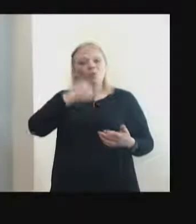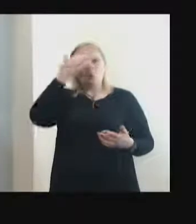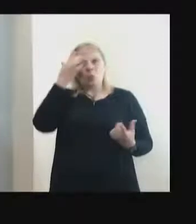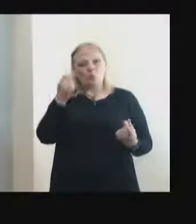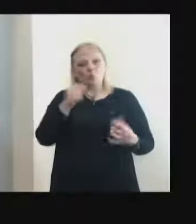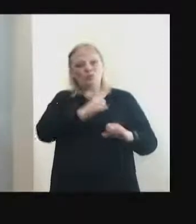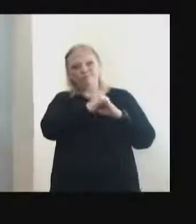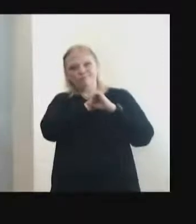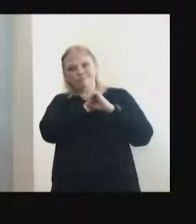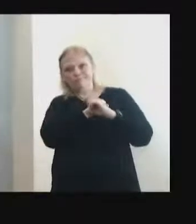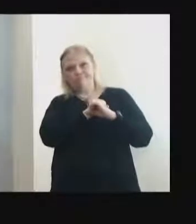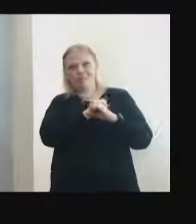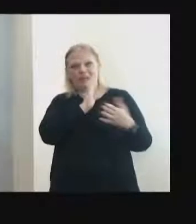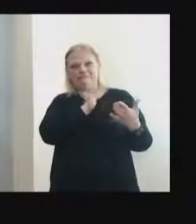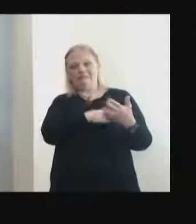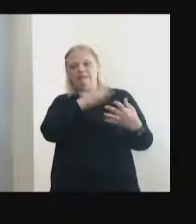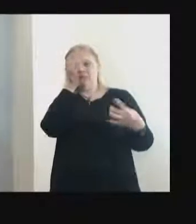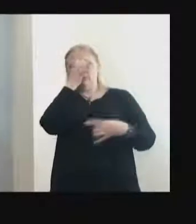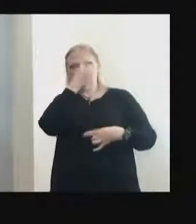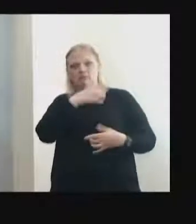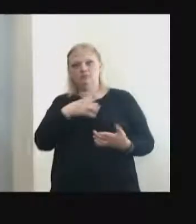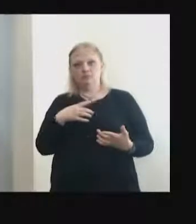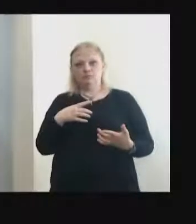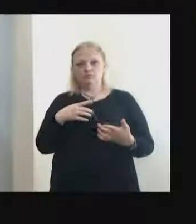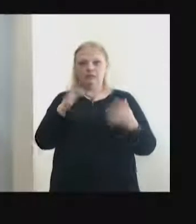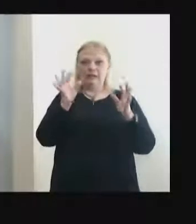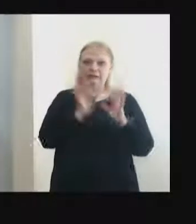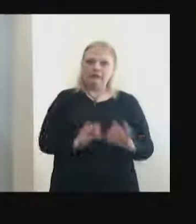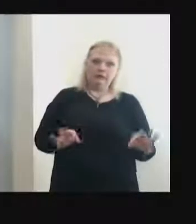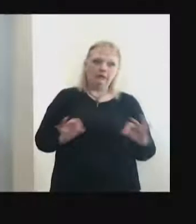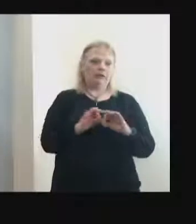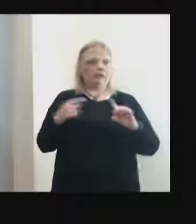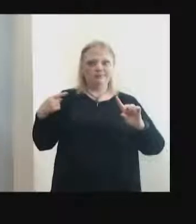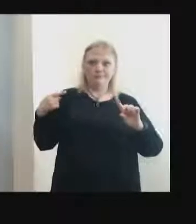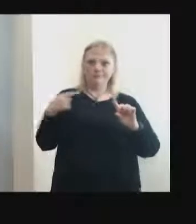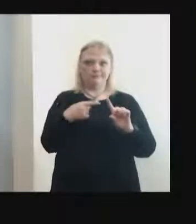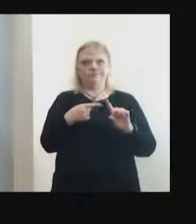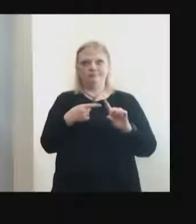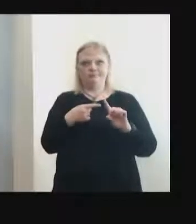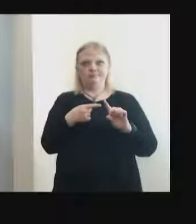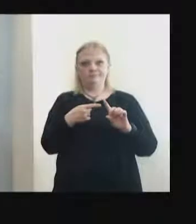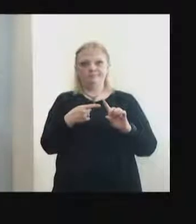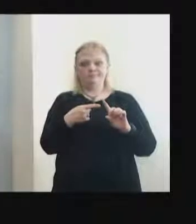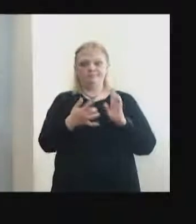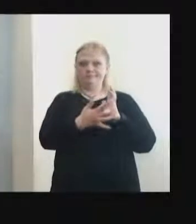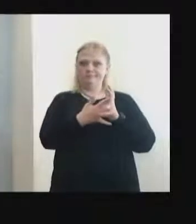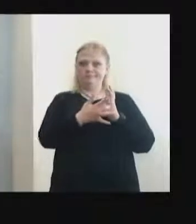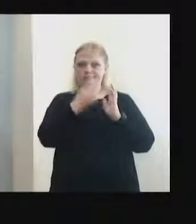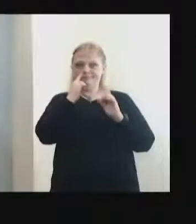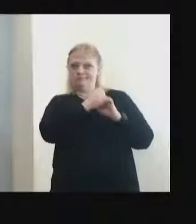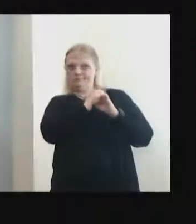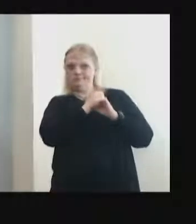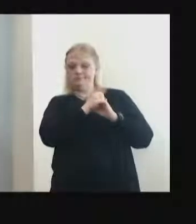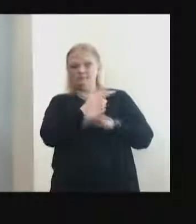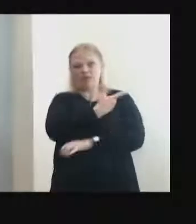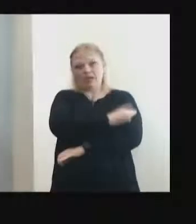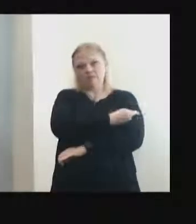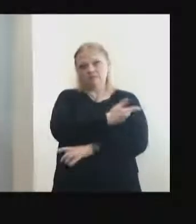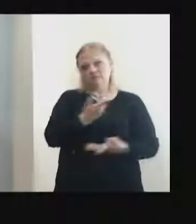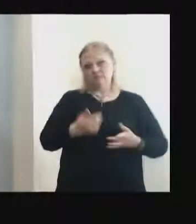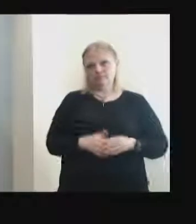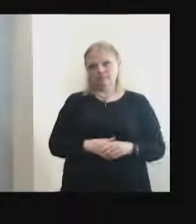us against disease. And one of the key elements of protection is getting vaccinated.